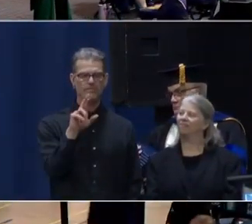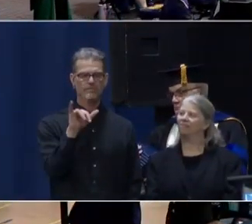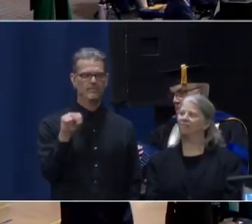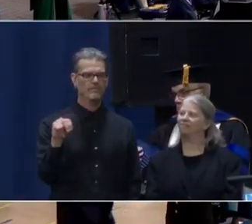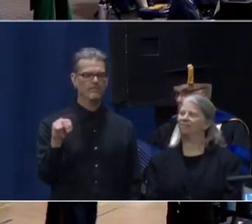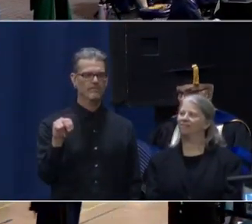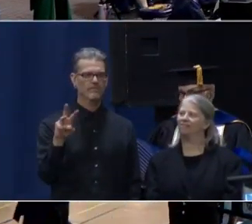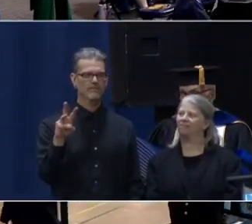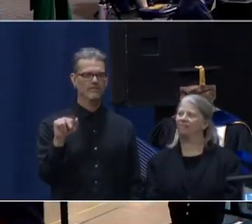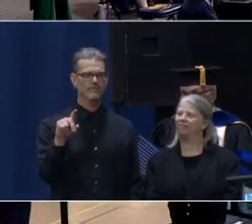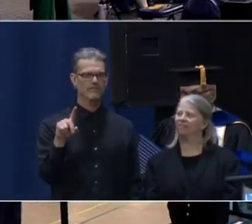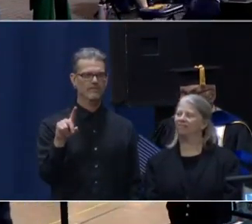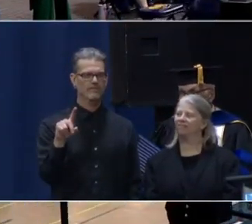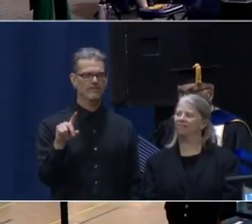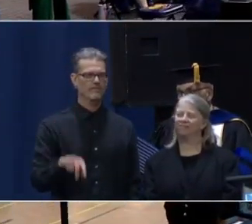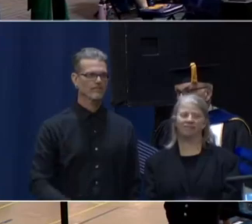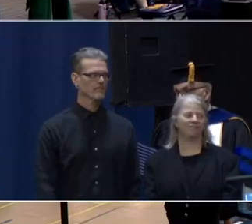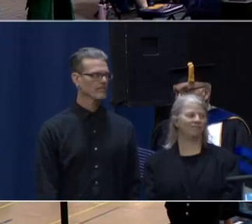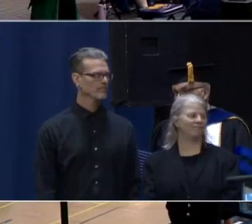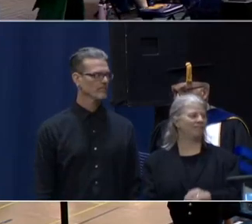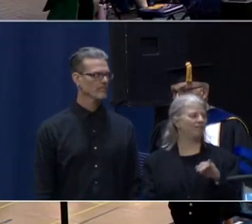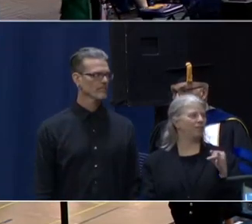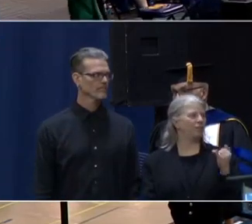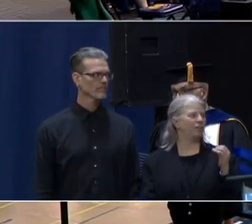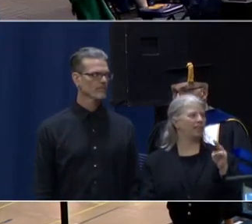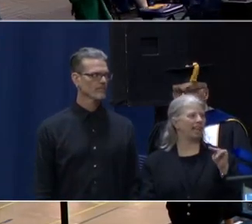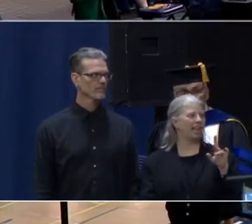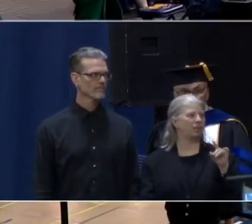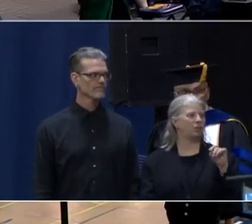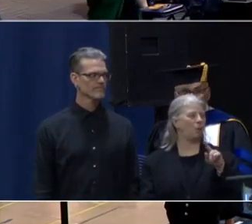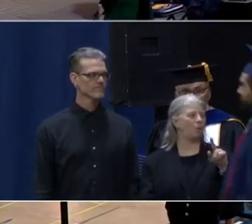Ryan Ward. Fernando Lopez.